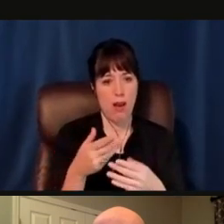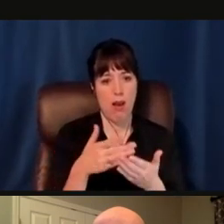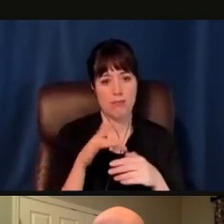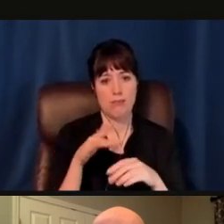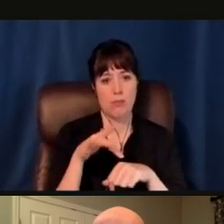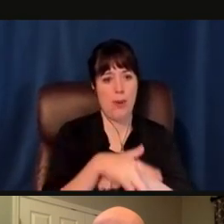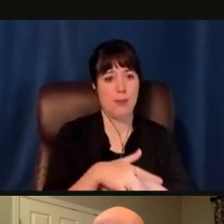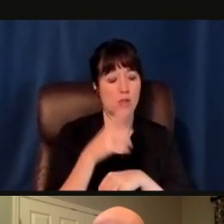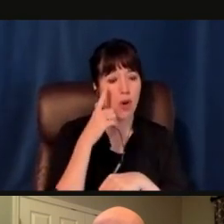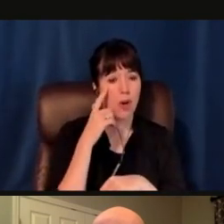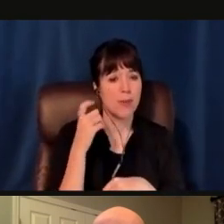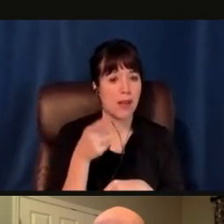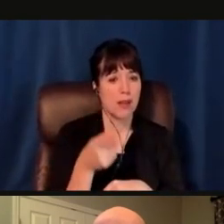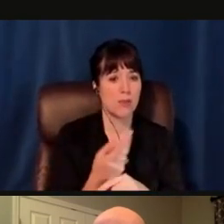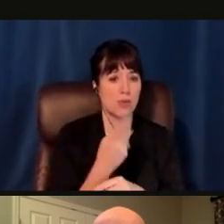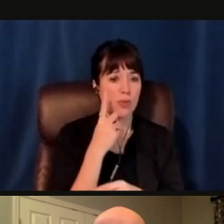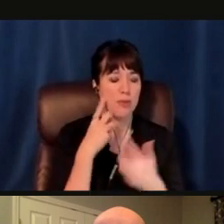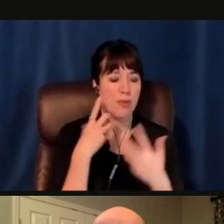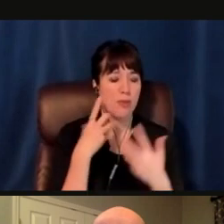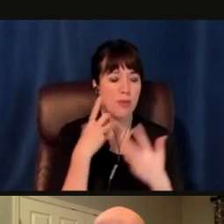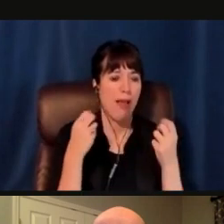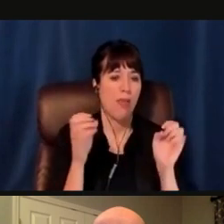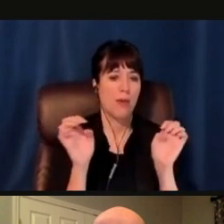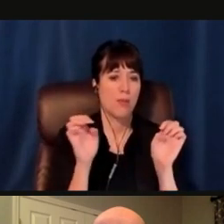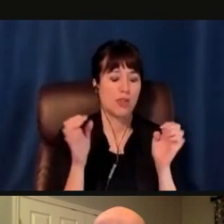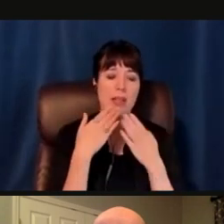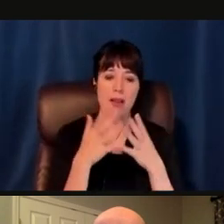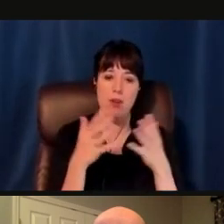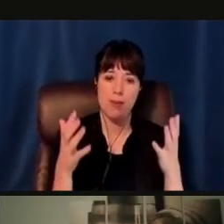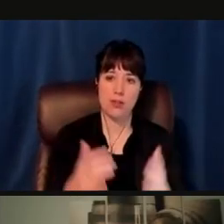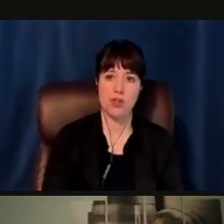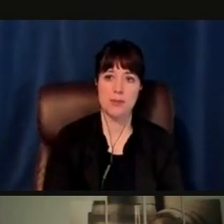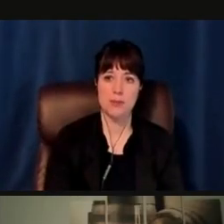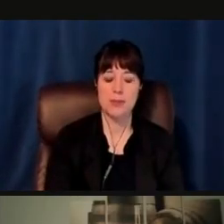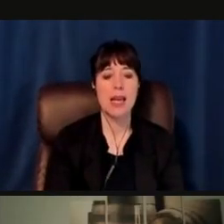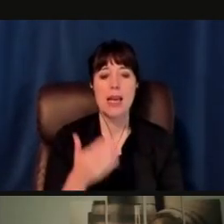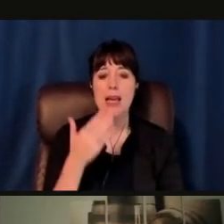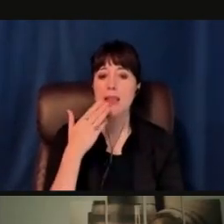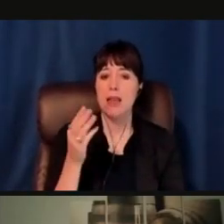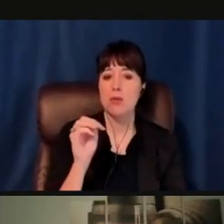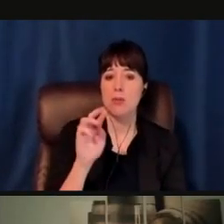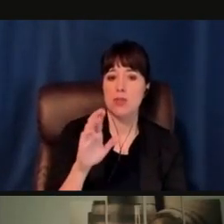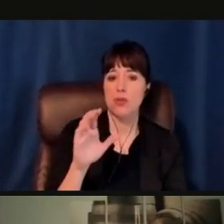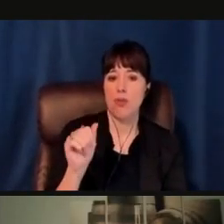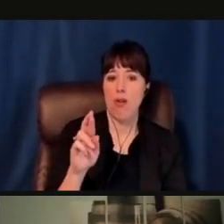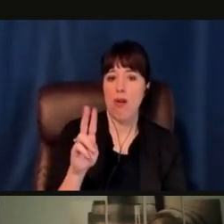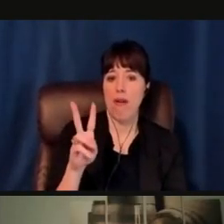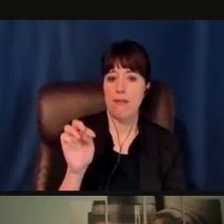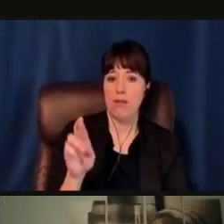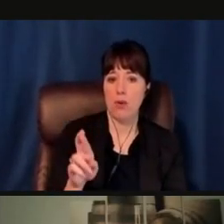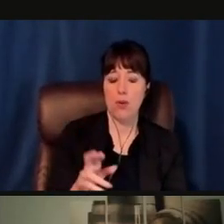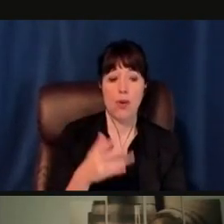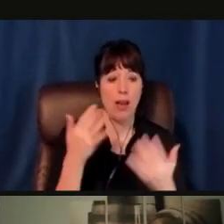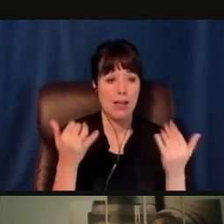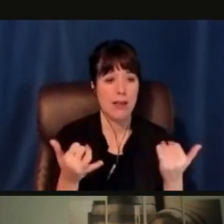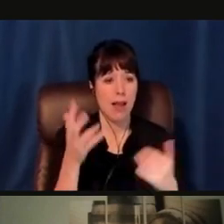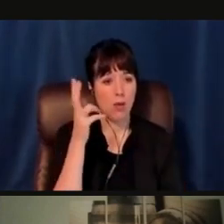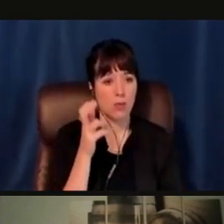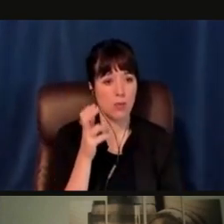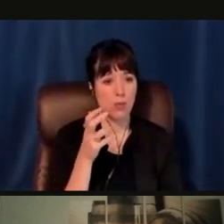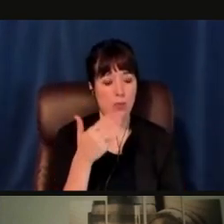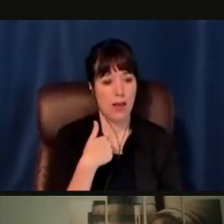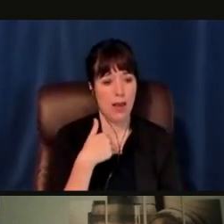to health emergencies. Thank you very much. Thank you, Mr. Carver. And now we have Danae